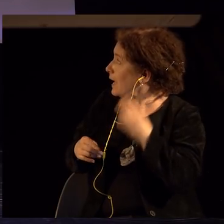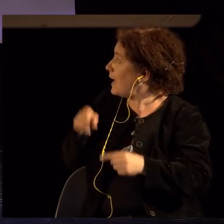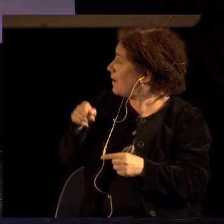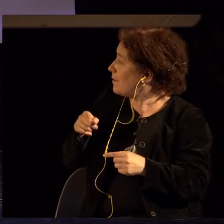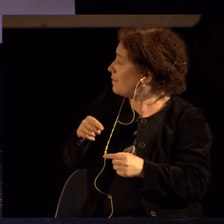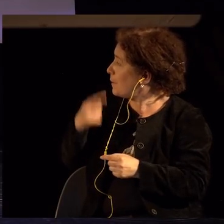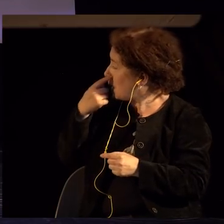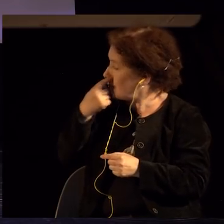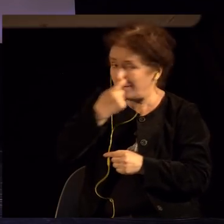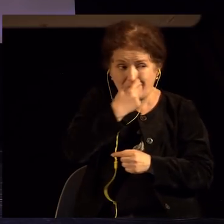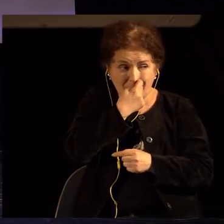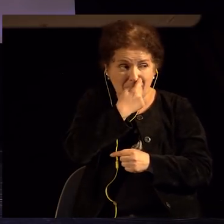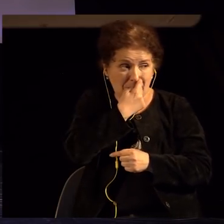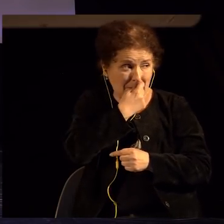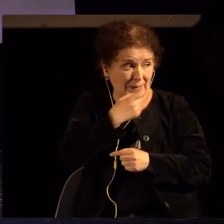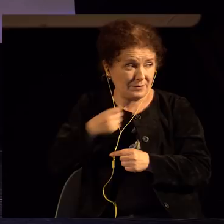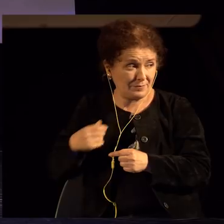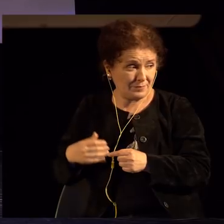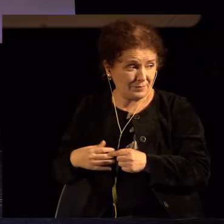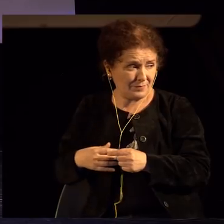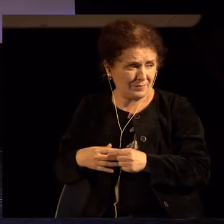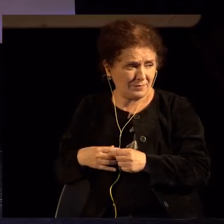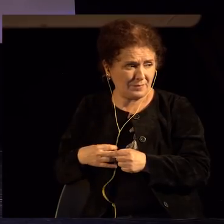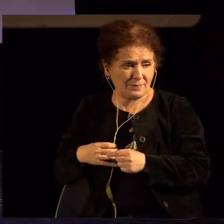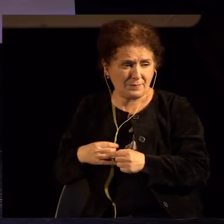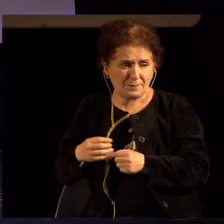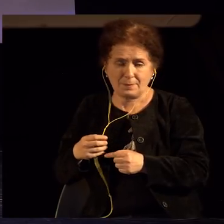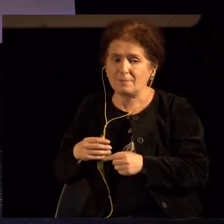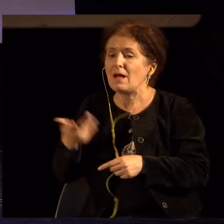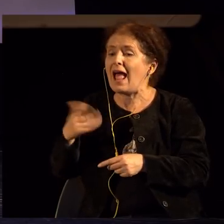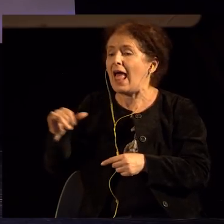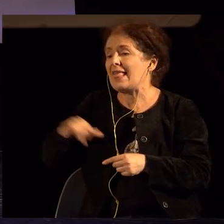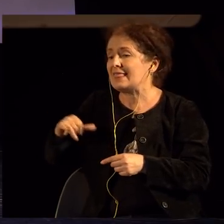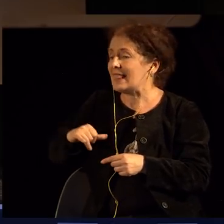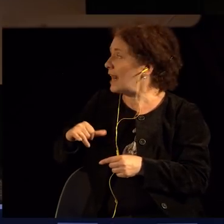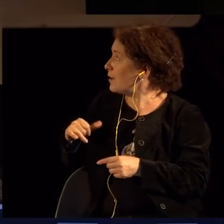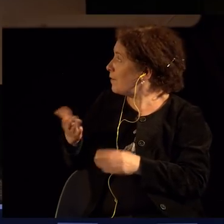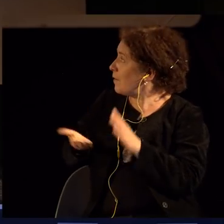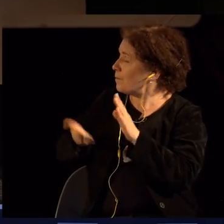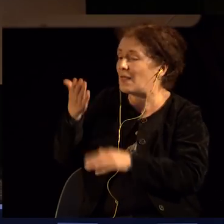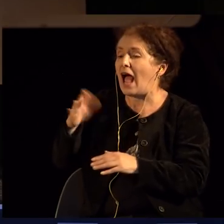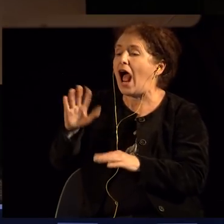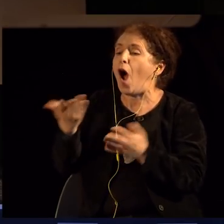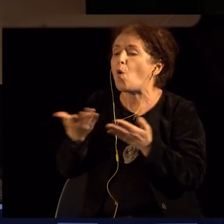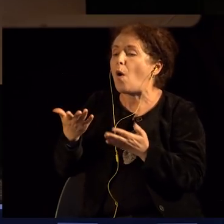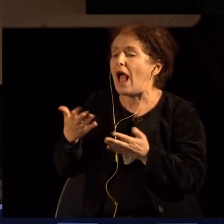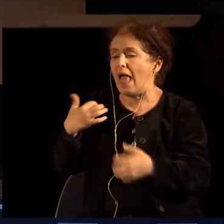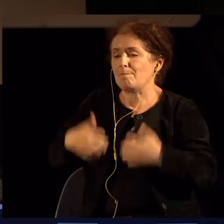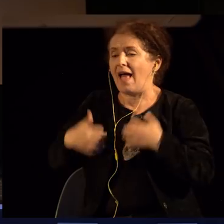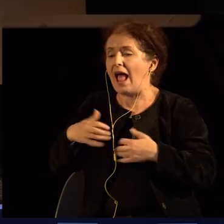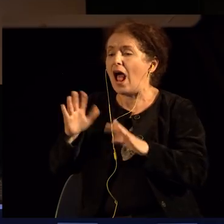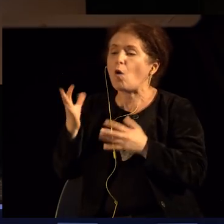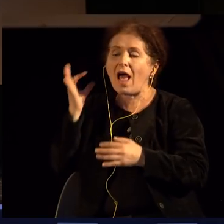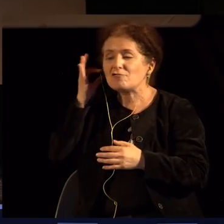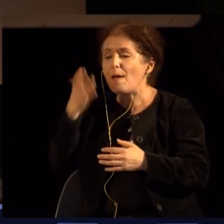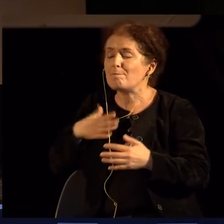gets aroused, when it gets pleasure. Erectile tissue is present in both the vagina and the penis. And the purpose of this